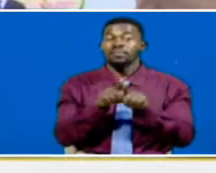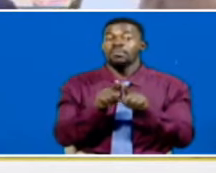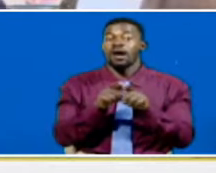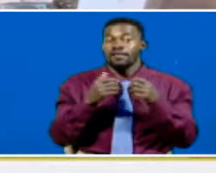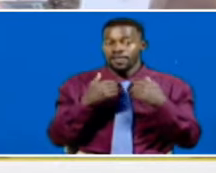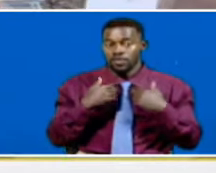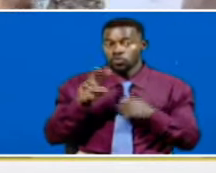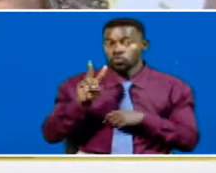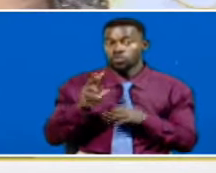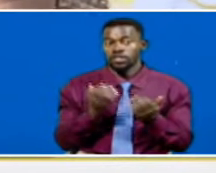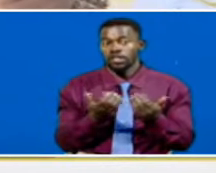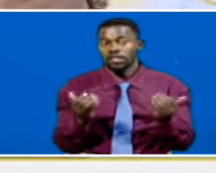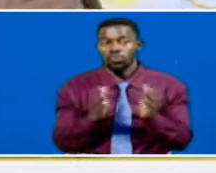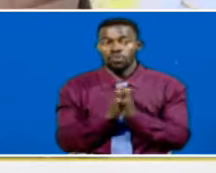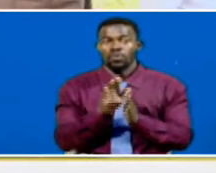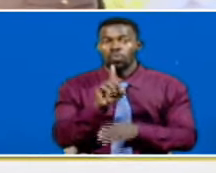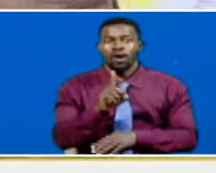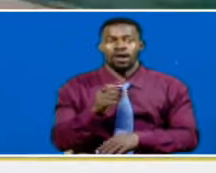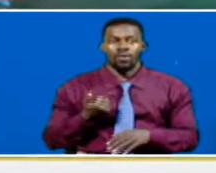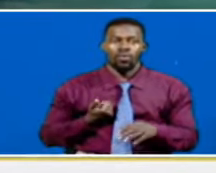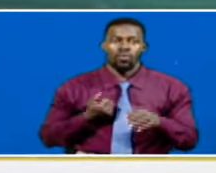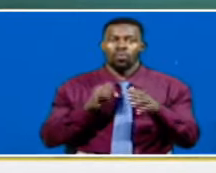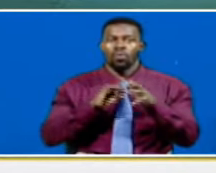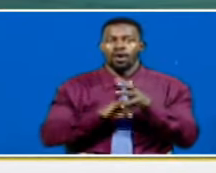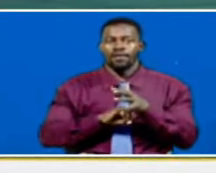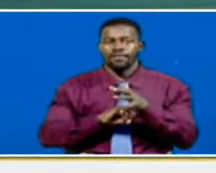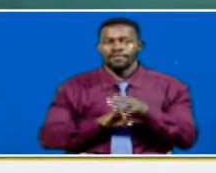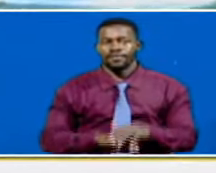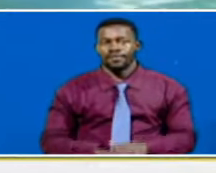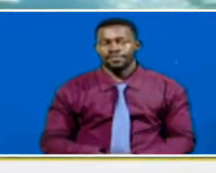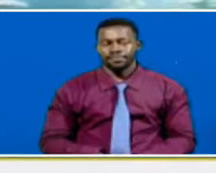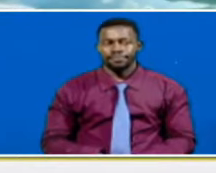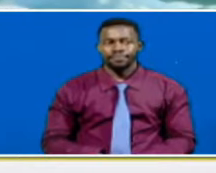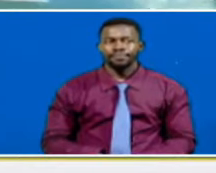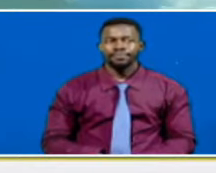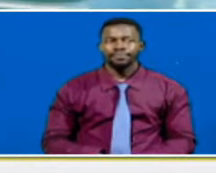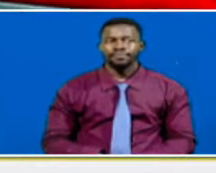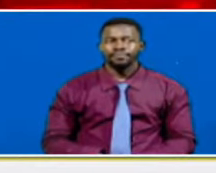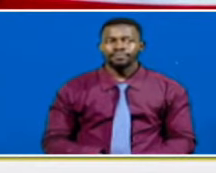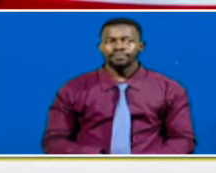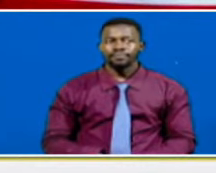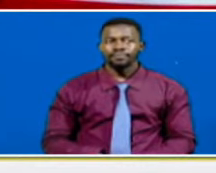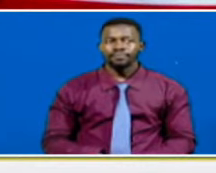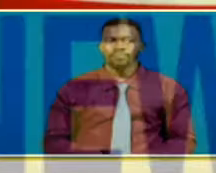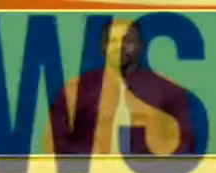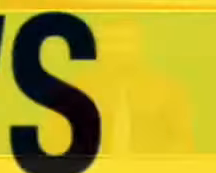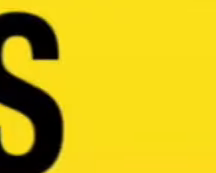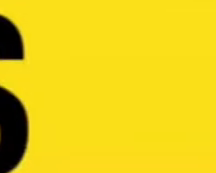and two children. Vera Mora, KTN News, Nairobi.